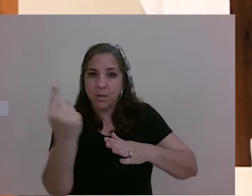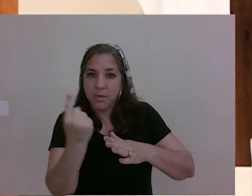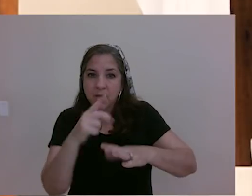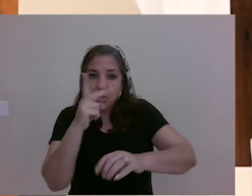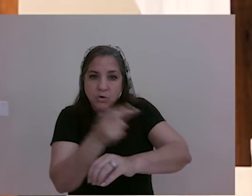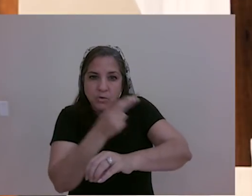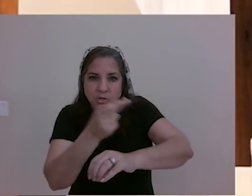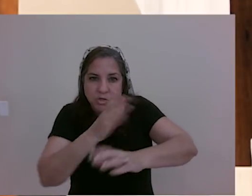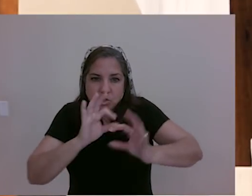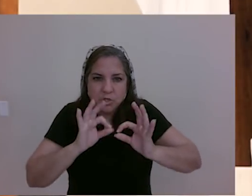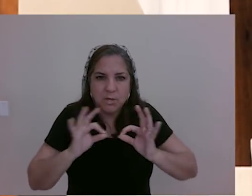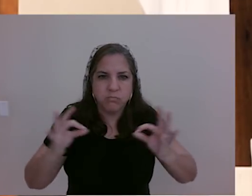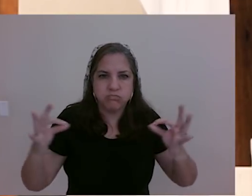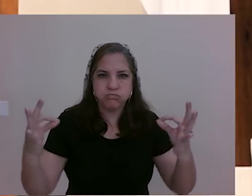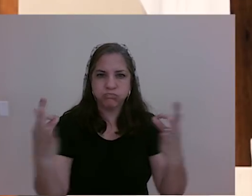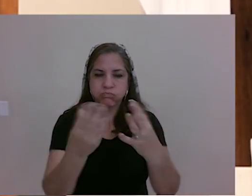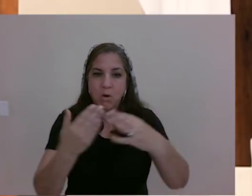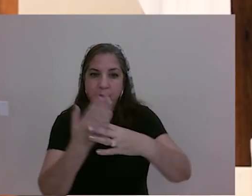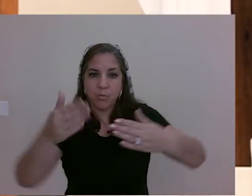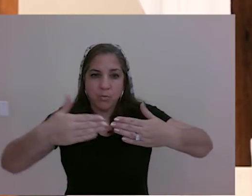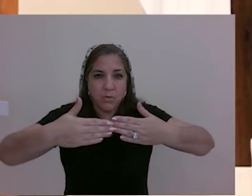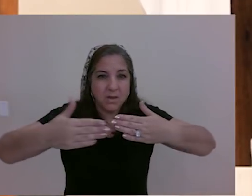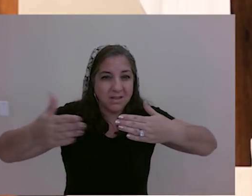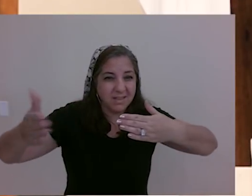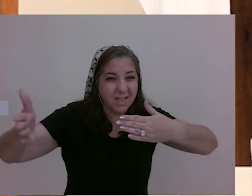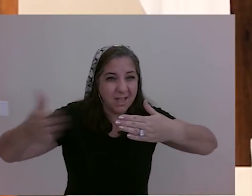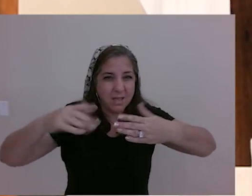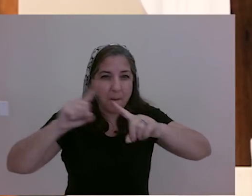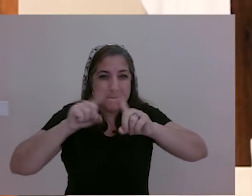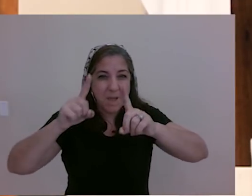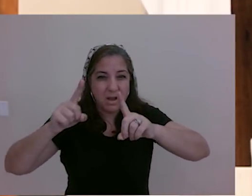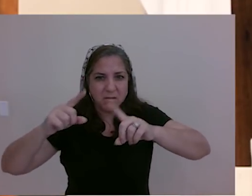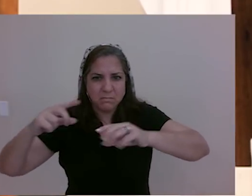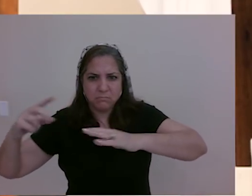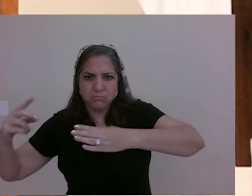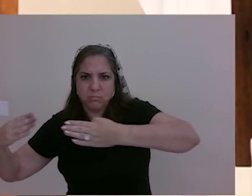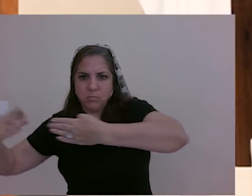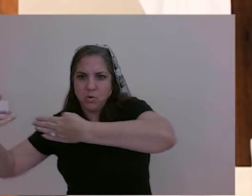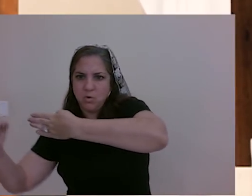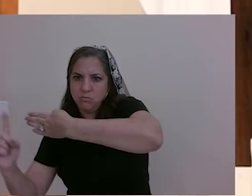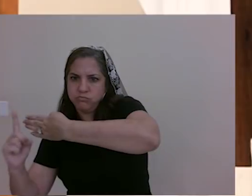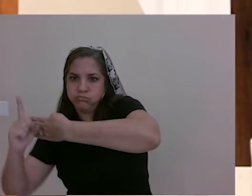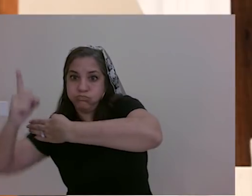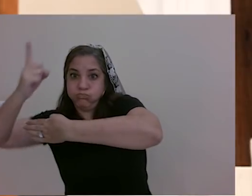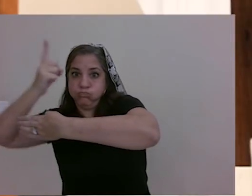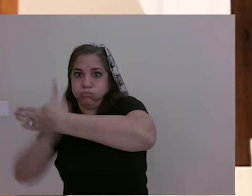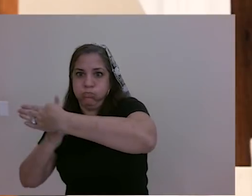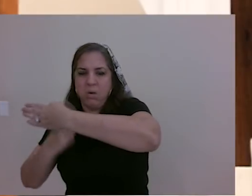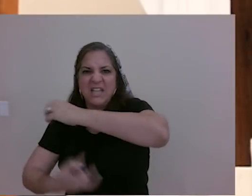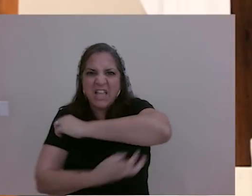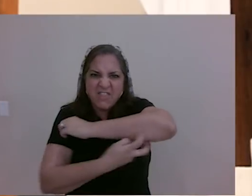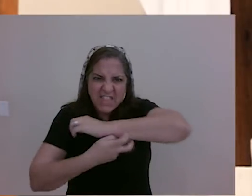gate, but climbs over elsewhere, is a thief and a robber.